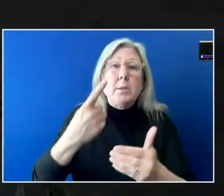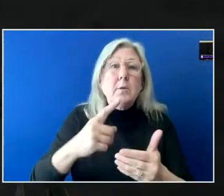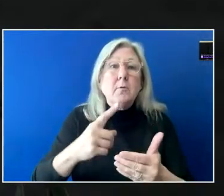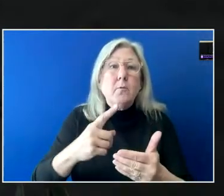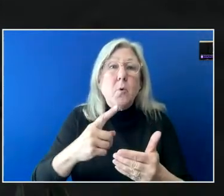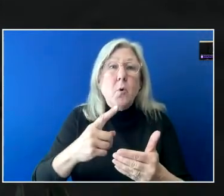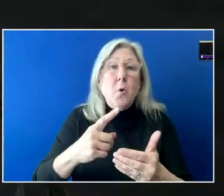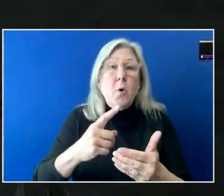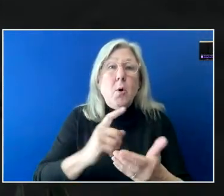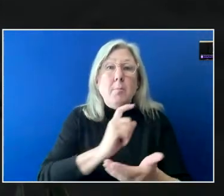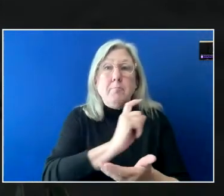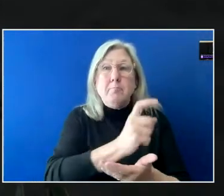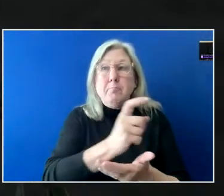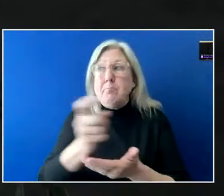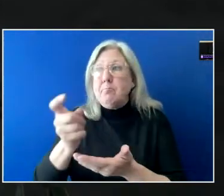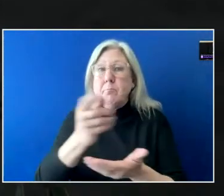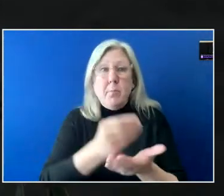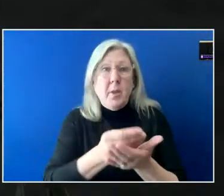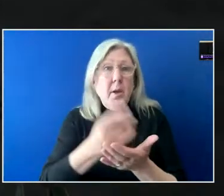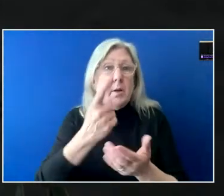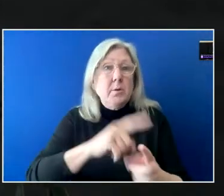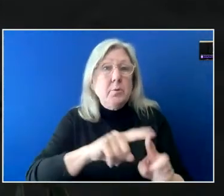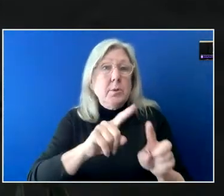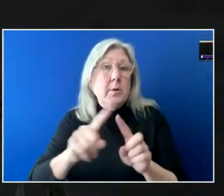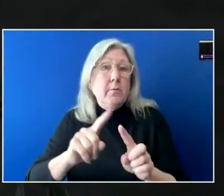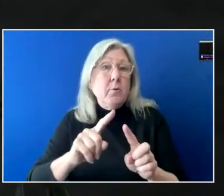the various organizations to make